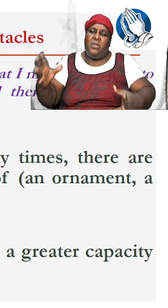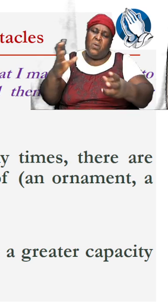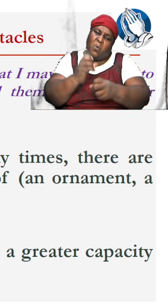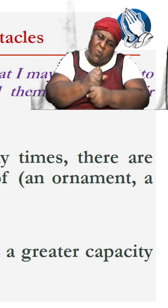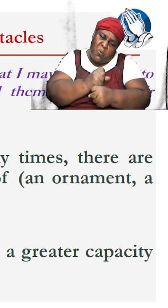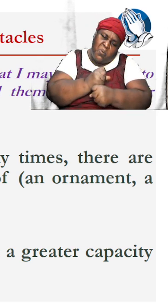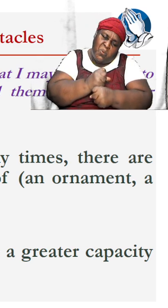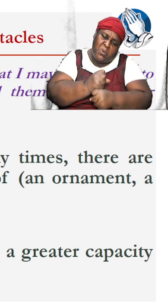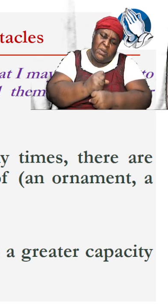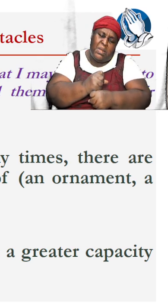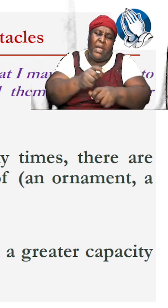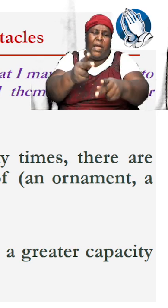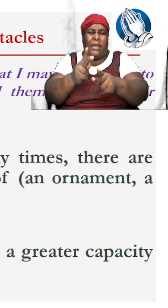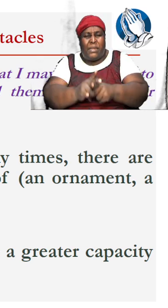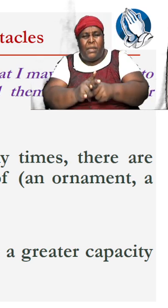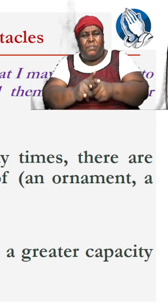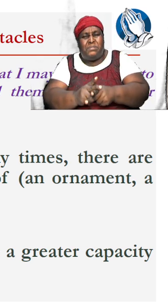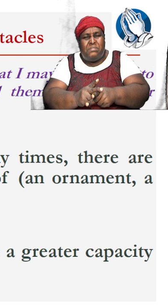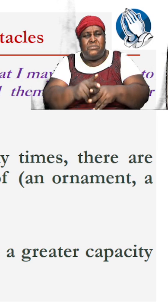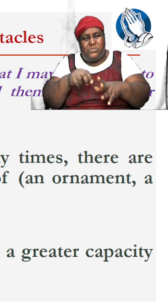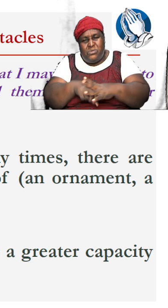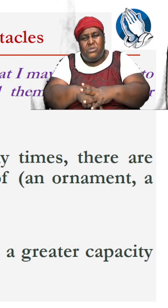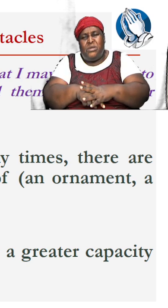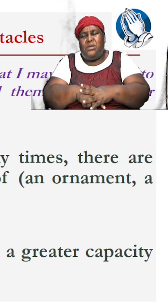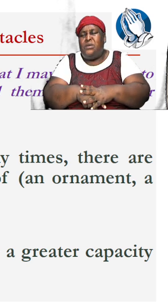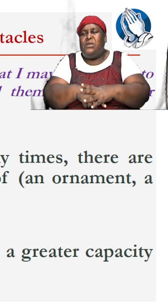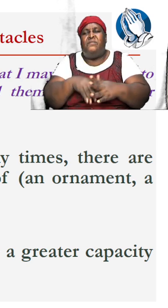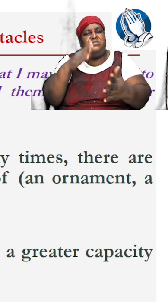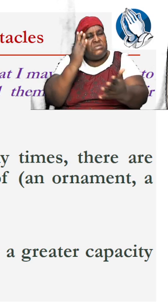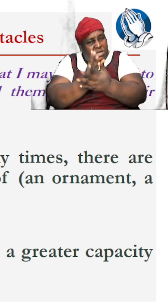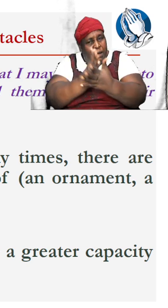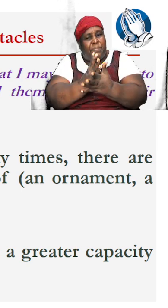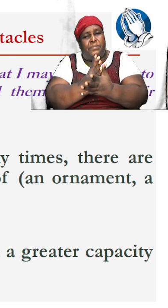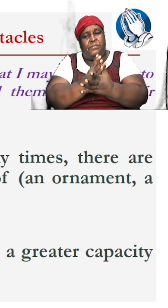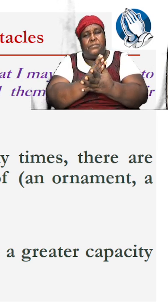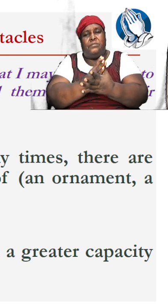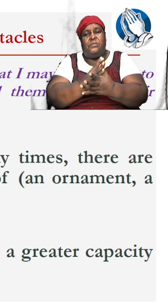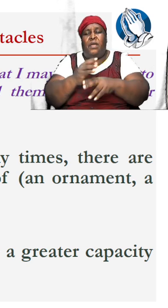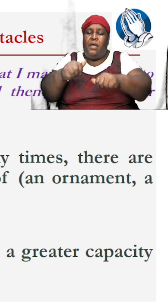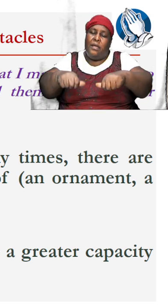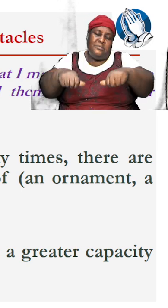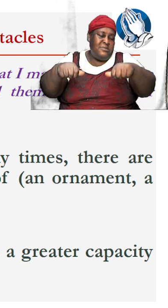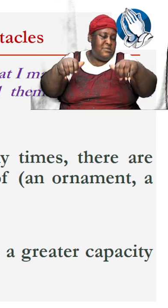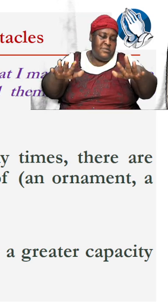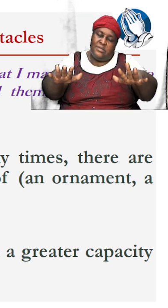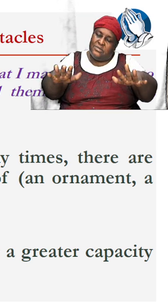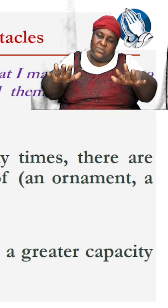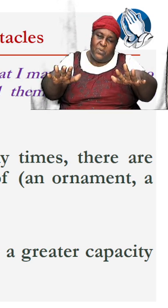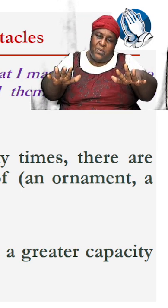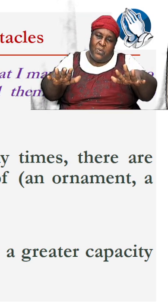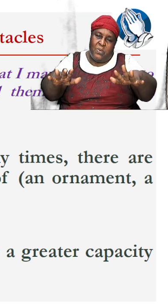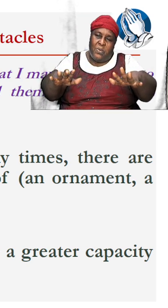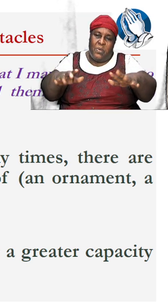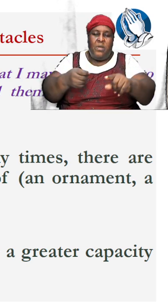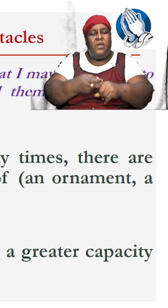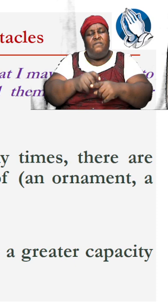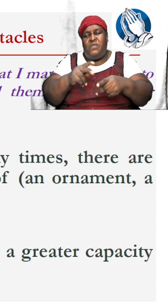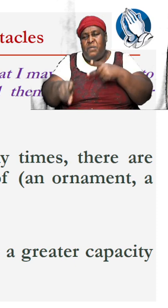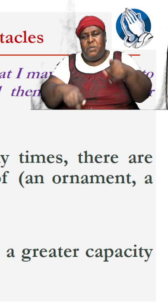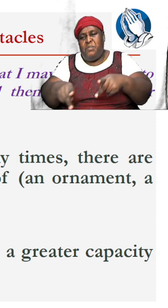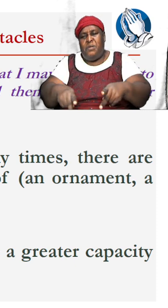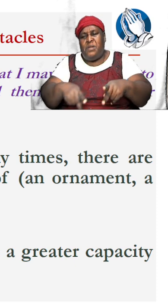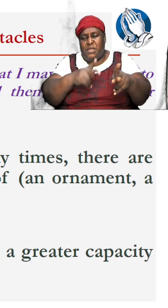you back. You have to strip yourself from those people that is keeping you out of